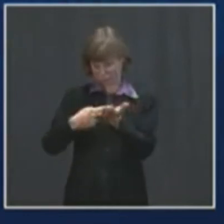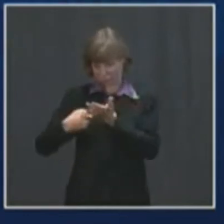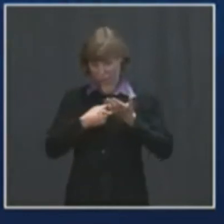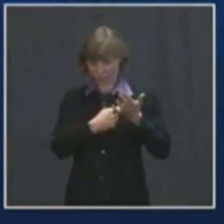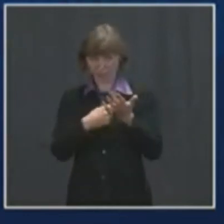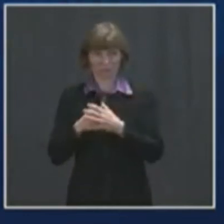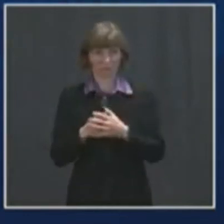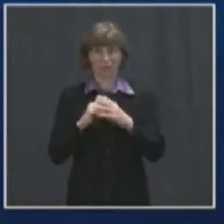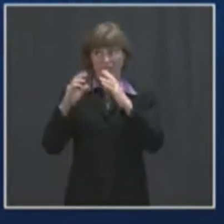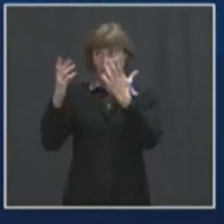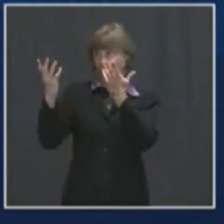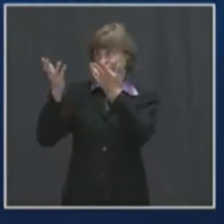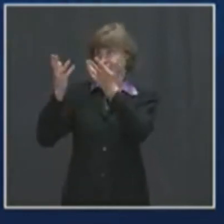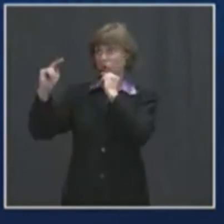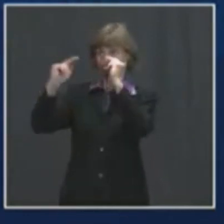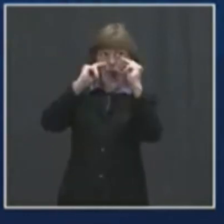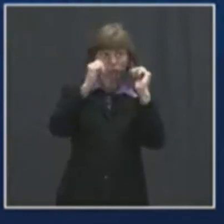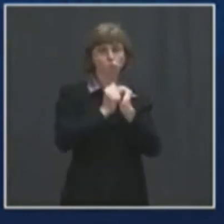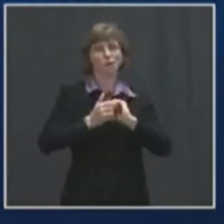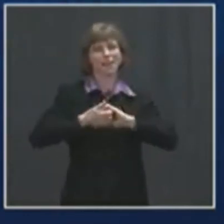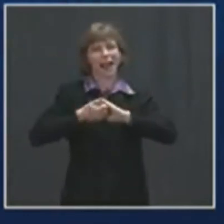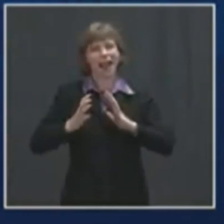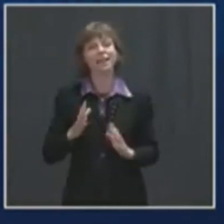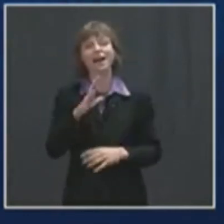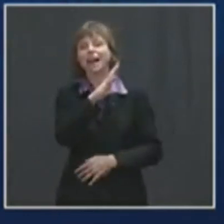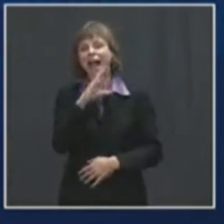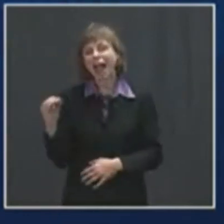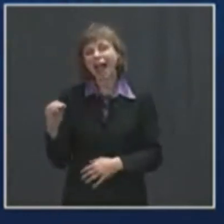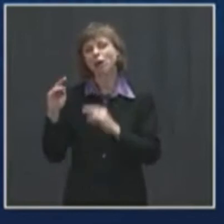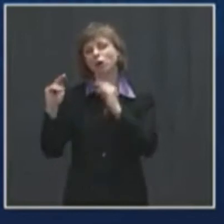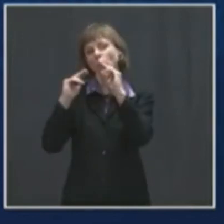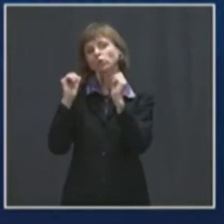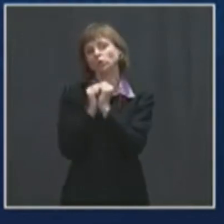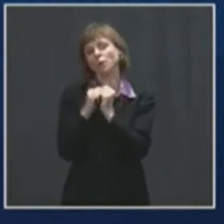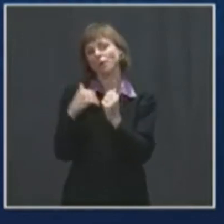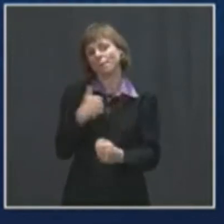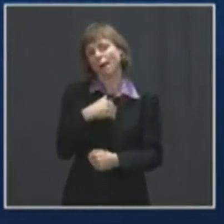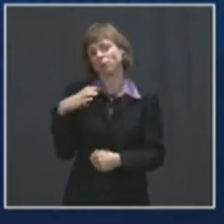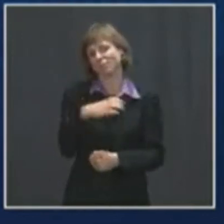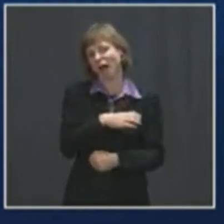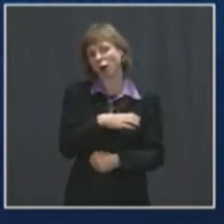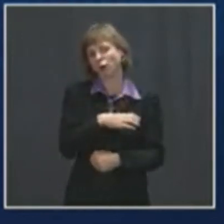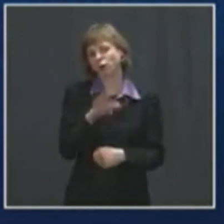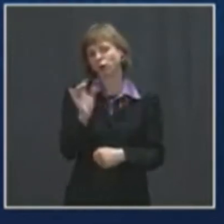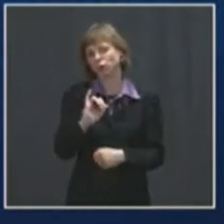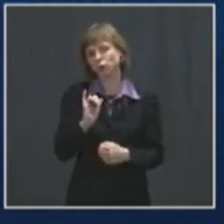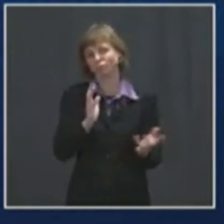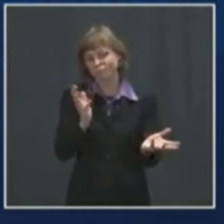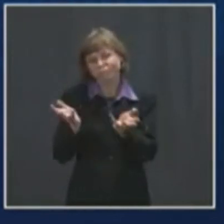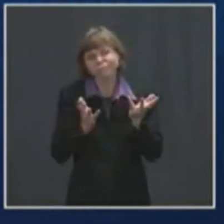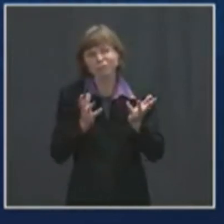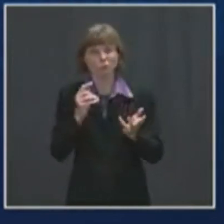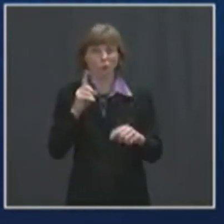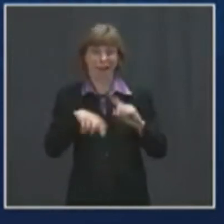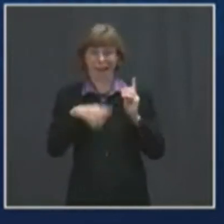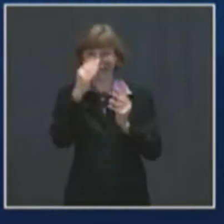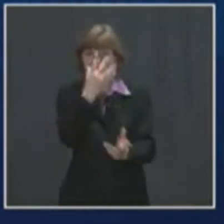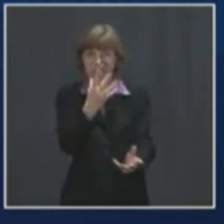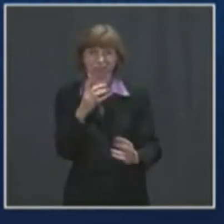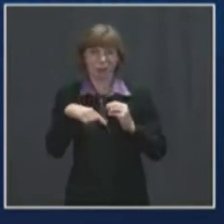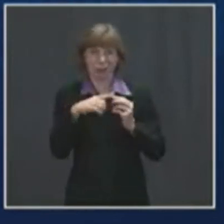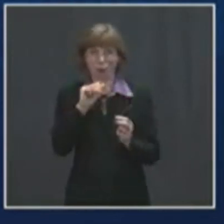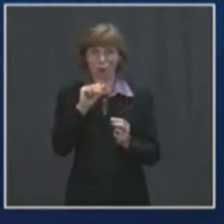our policy development, as is consultations with members of Congress. So there's nothing I have in terms of an update as it relates to Afghanistan